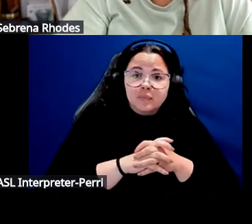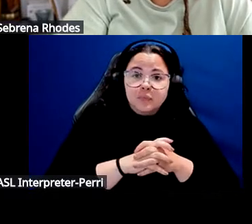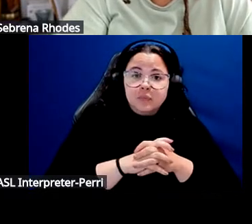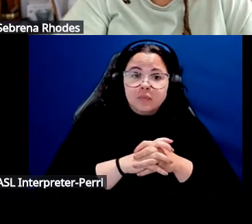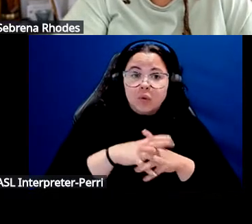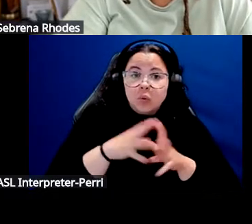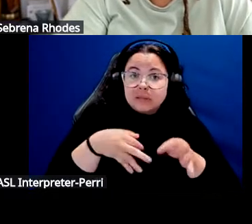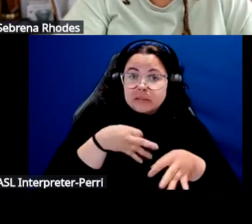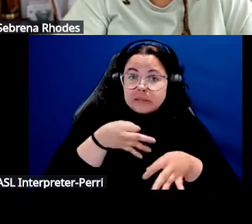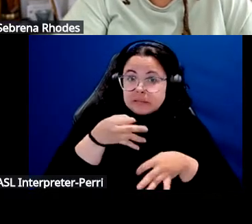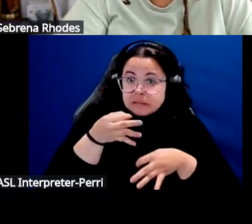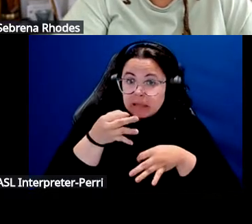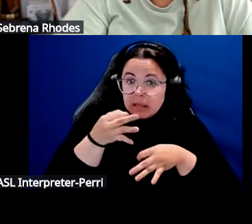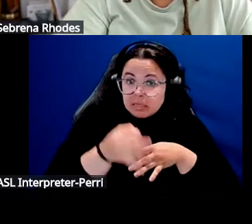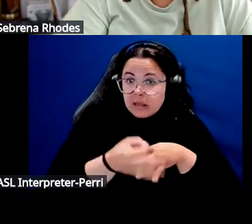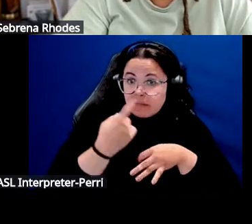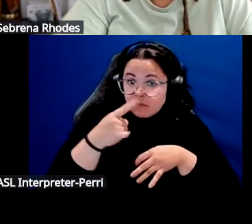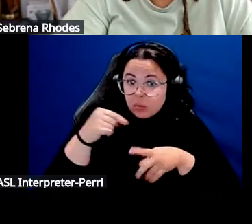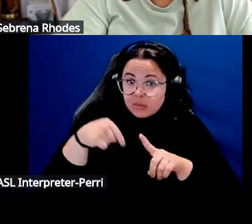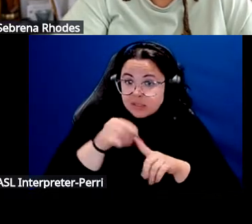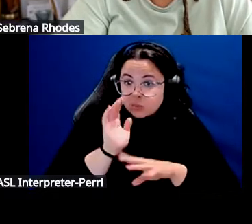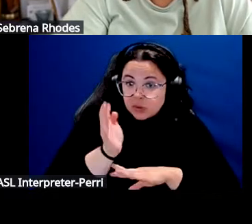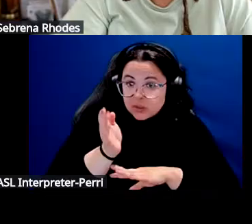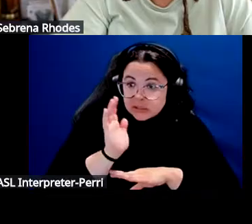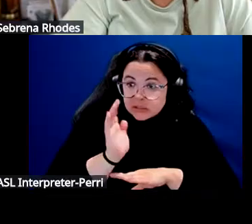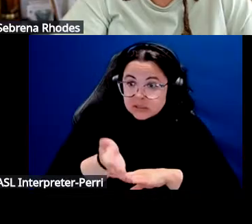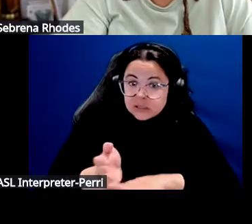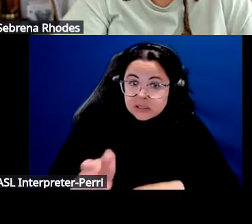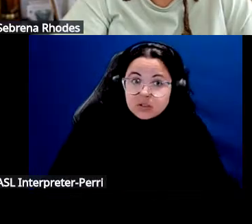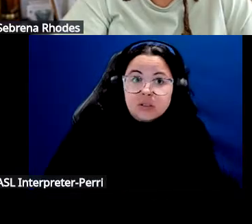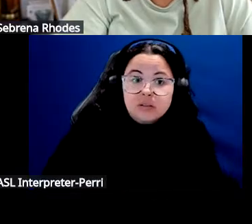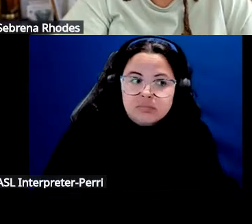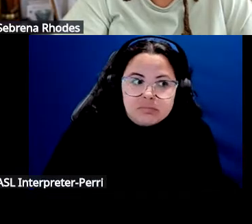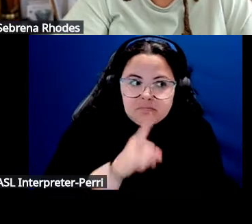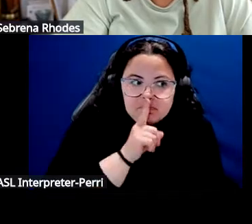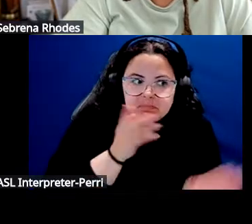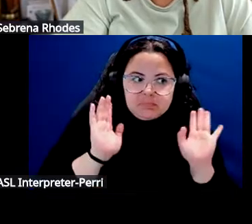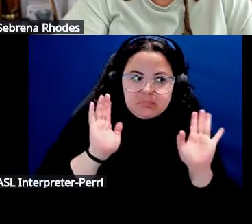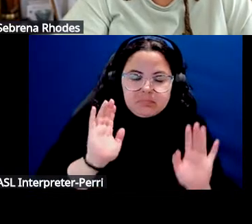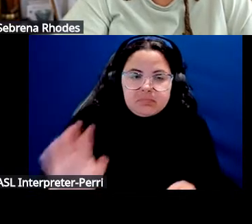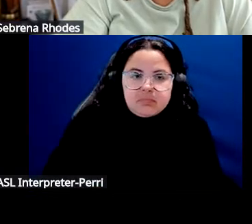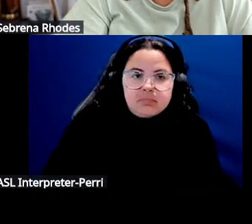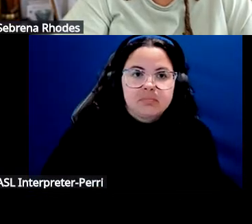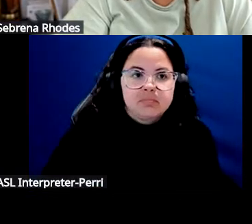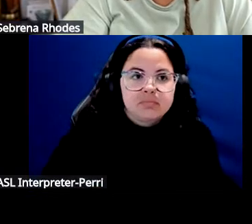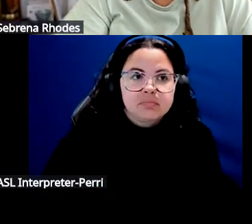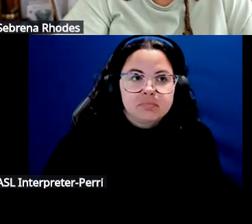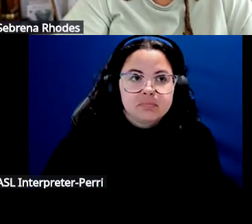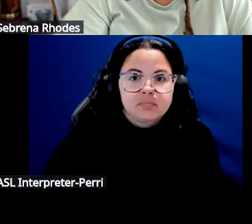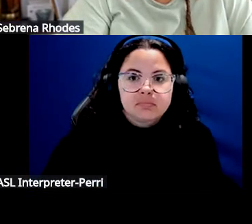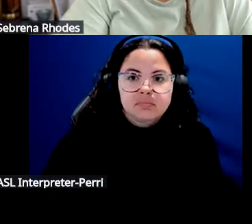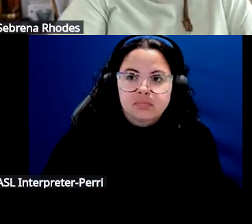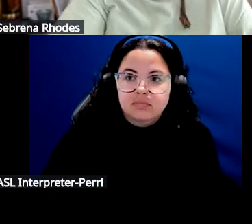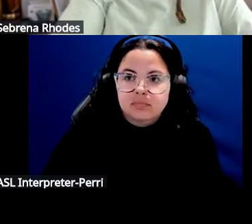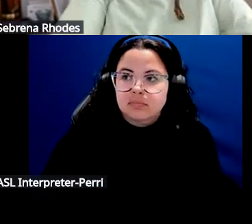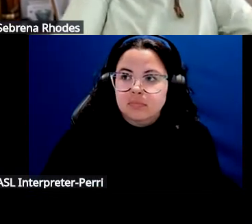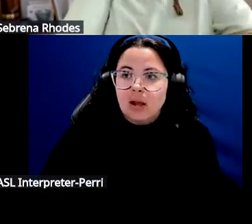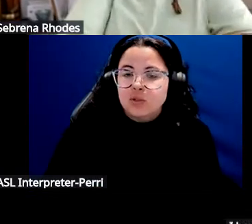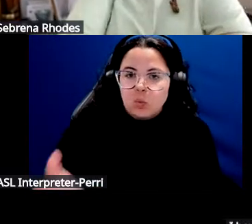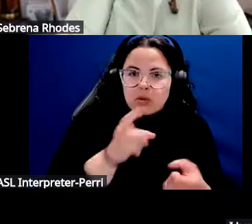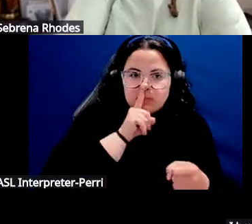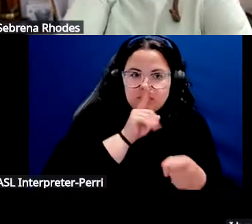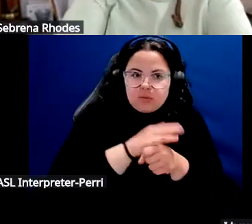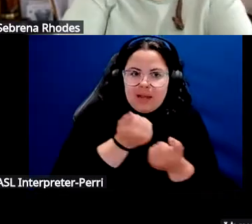delay for the presentations, I have nothing to do with that. I'm just trying to make sure that everything is